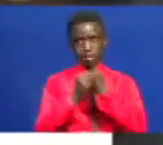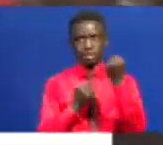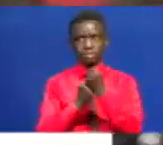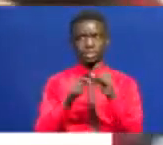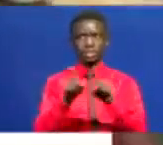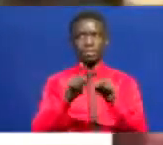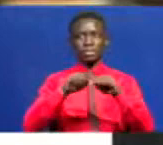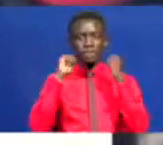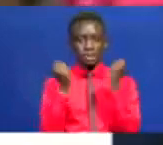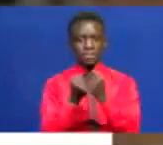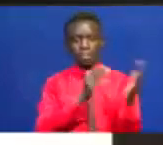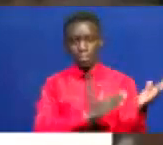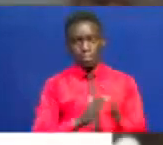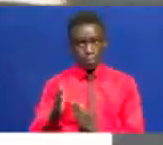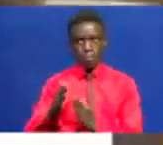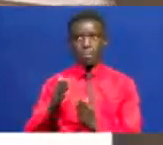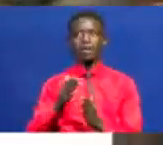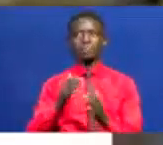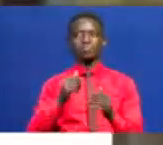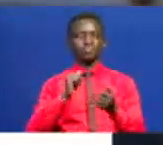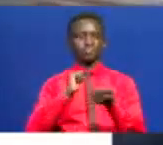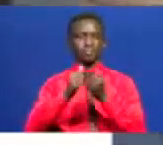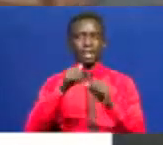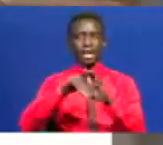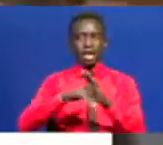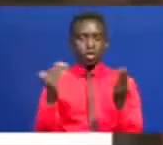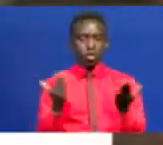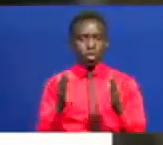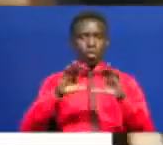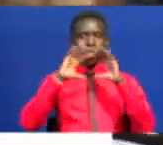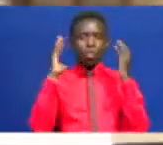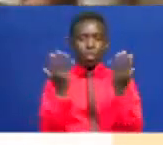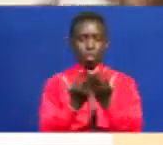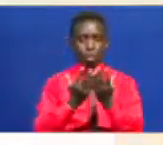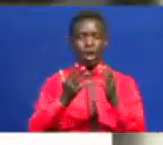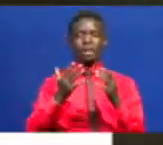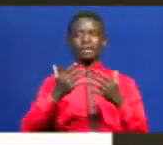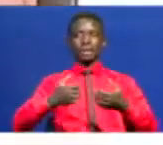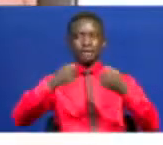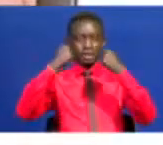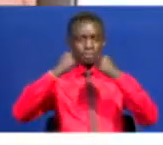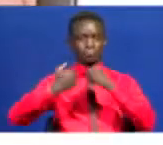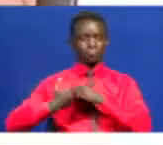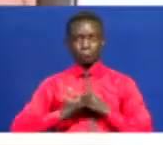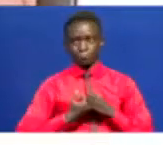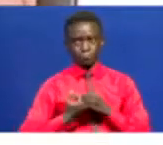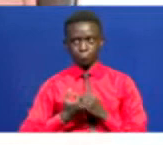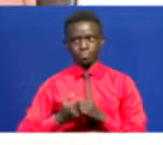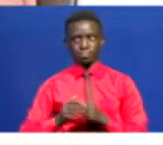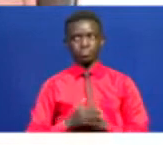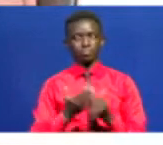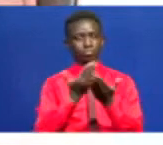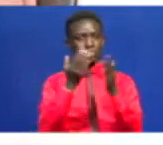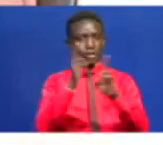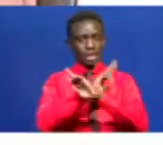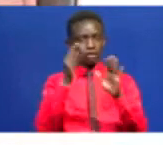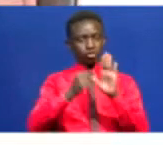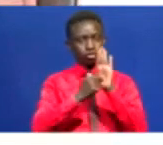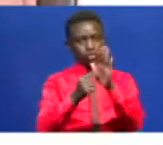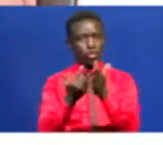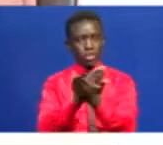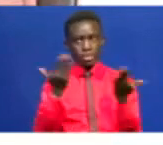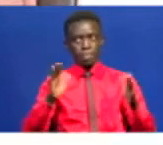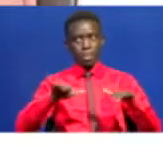prepares to take part in World Rugby under 20 trophy tournament next week at Nyayo National Stadium. You are ready to show them what we are made